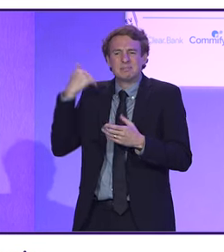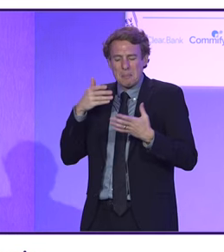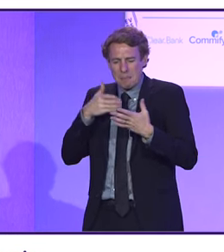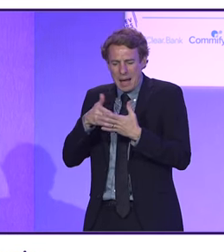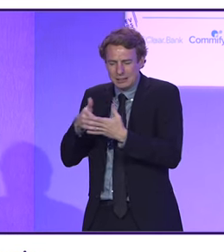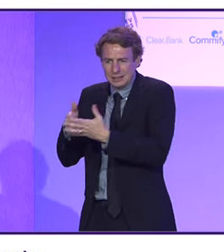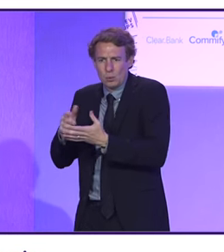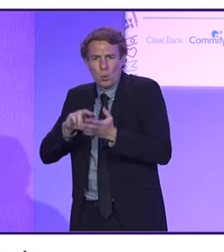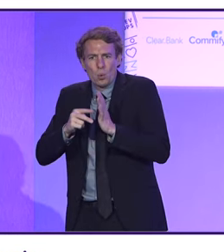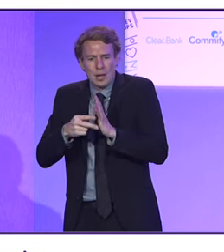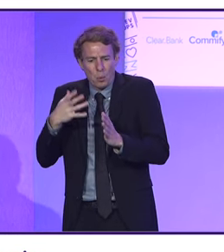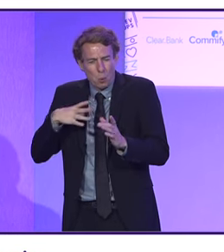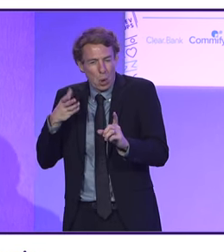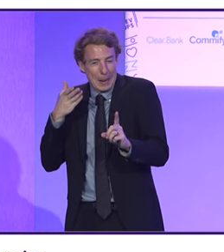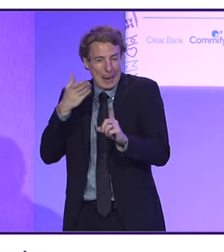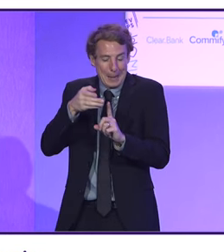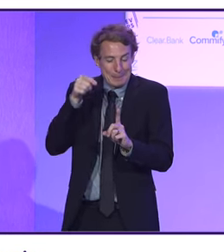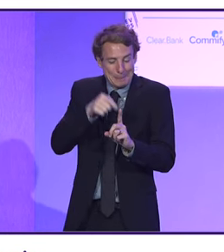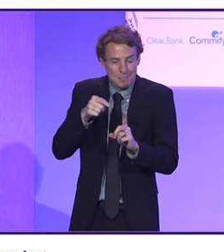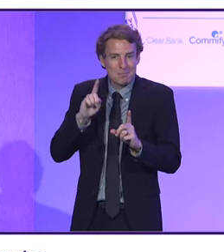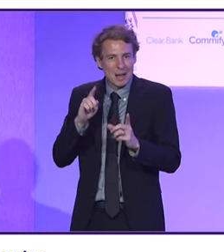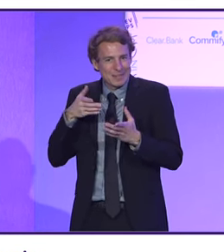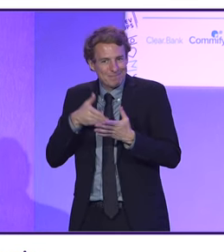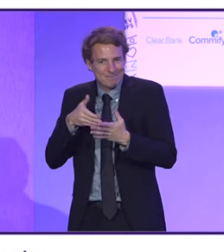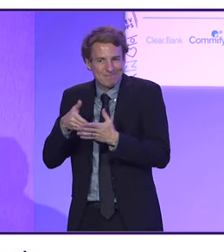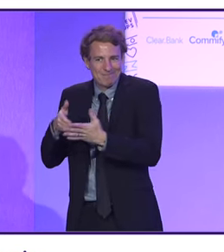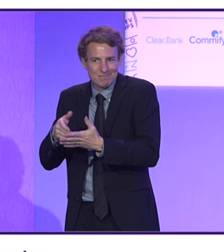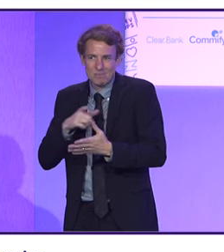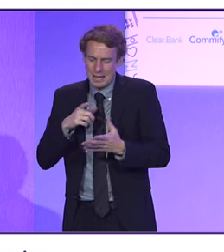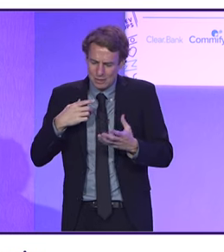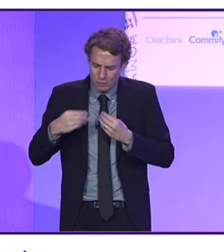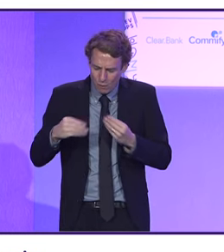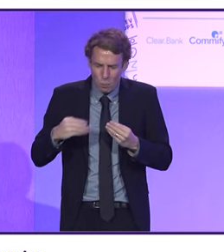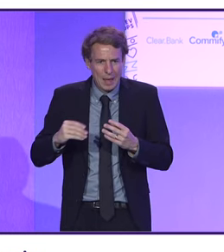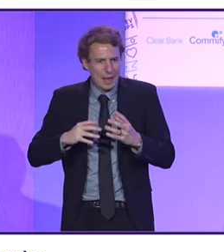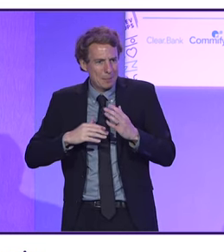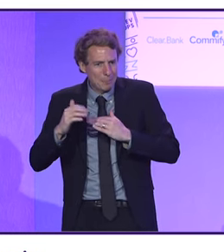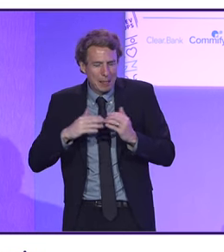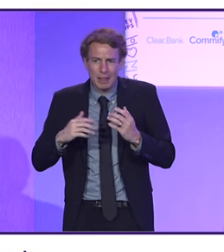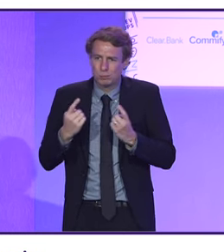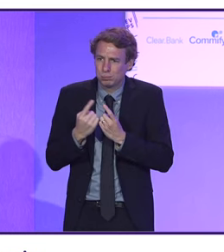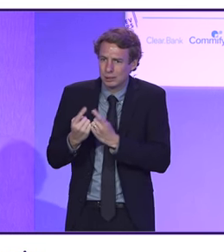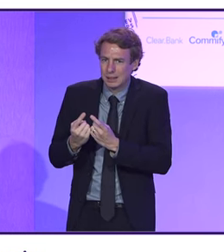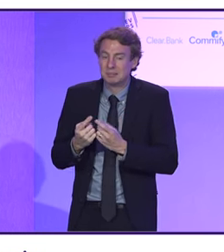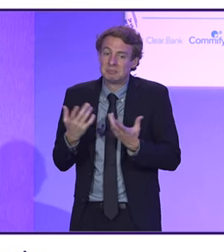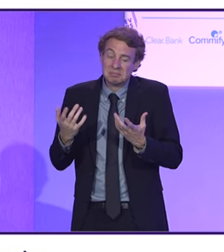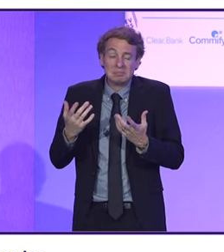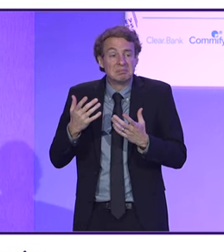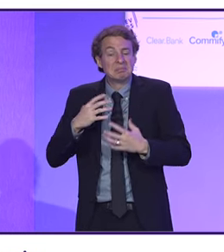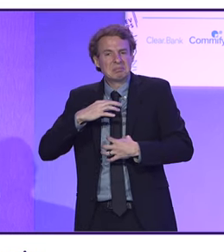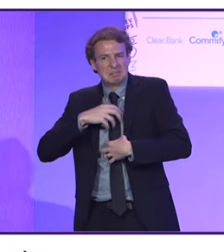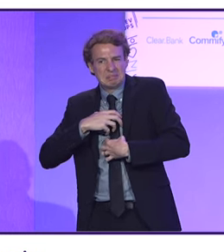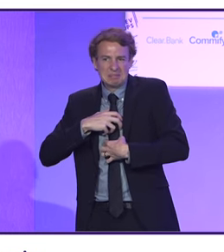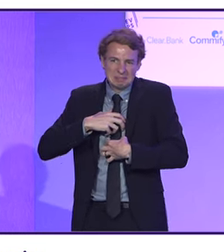to build and those that actually delivered that as software or as products. And that brought a lot of value.